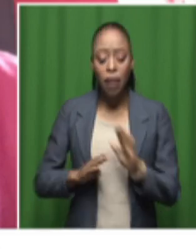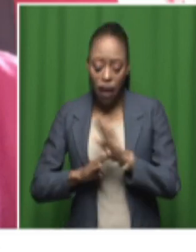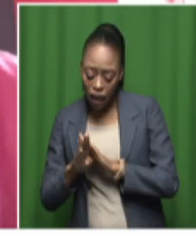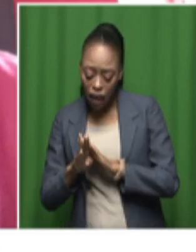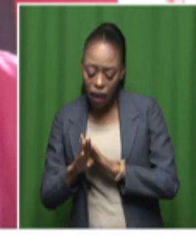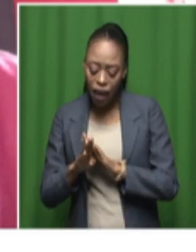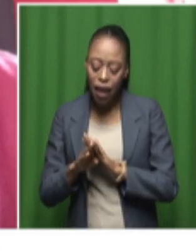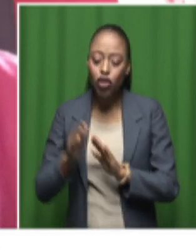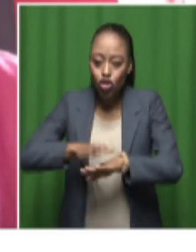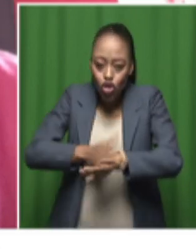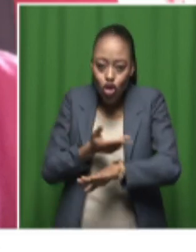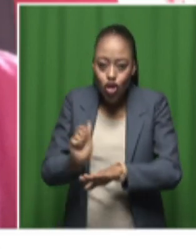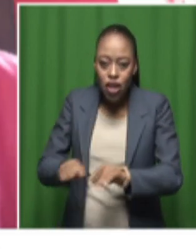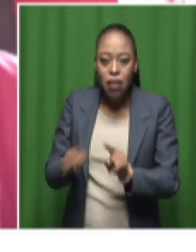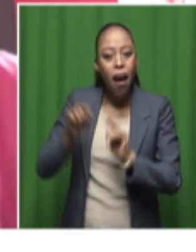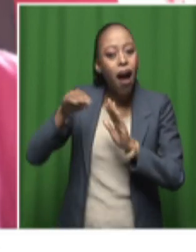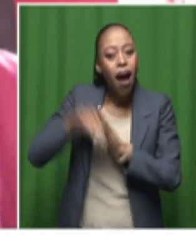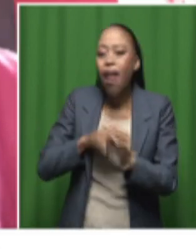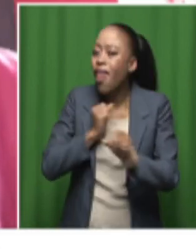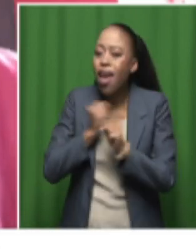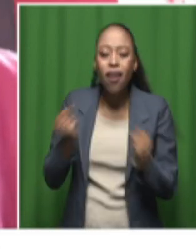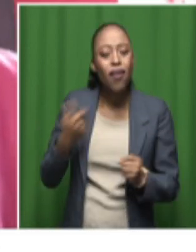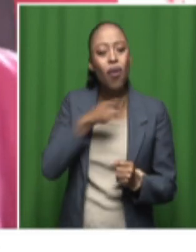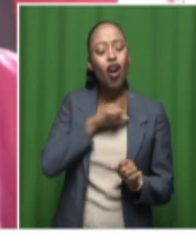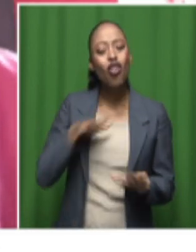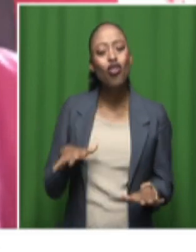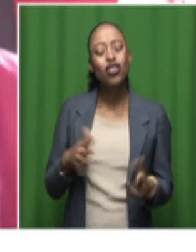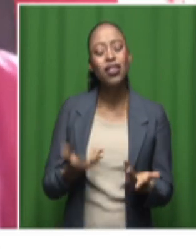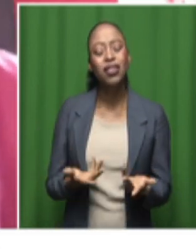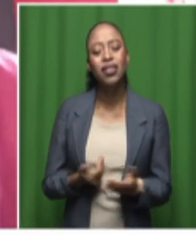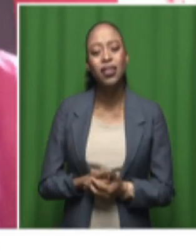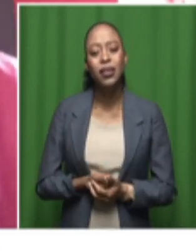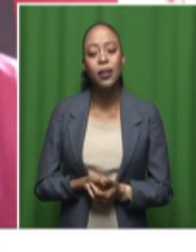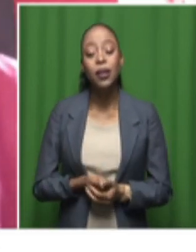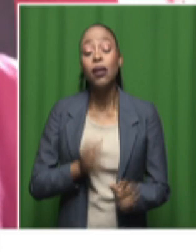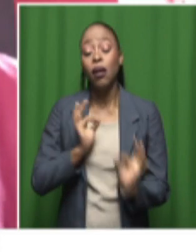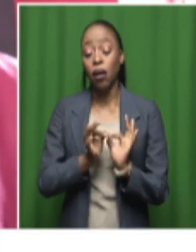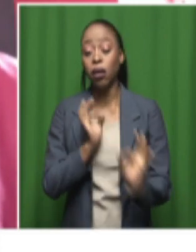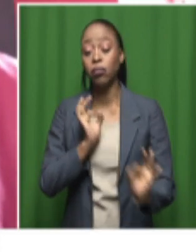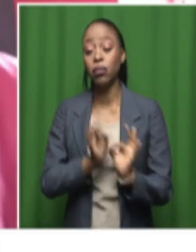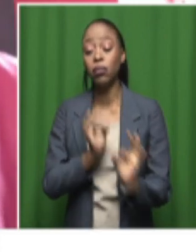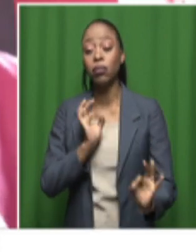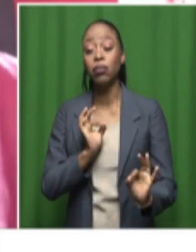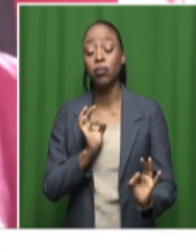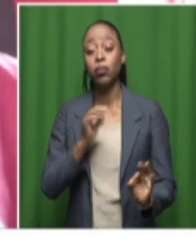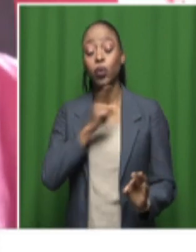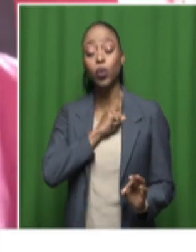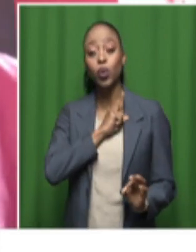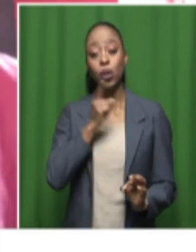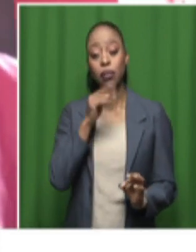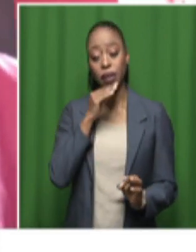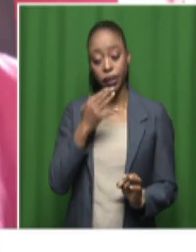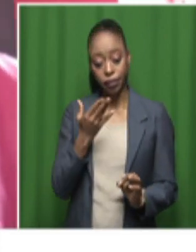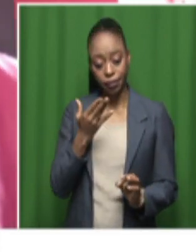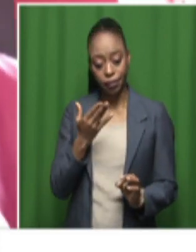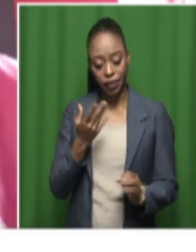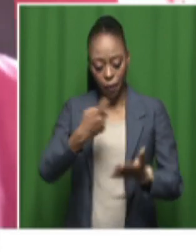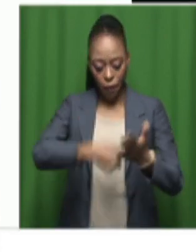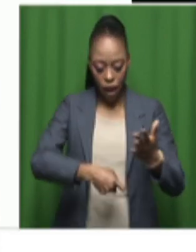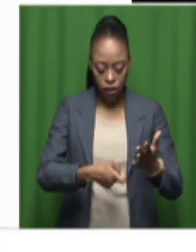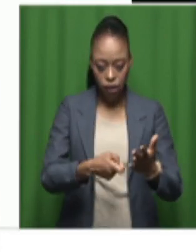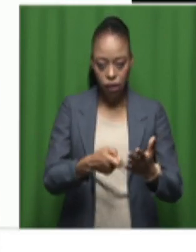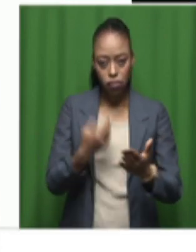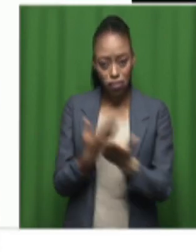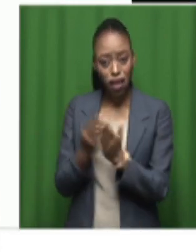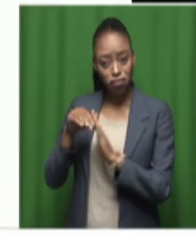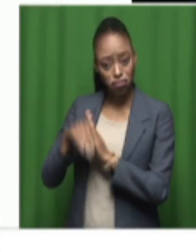that they're dropping, and that's what we want to see happening. Exactly, Leanne, exactly. Can we see prices